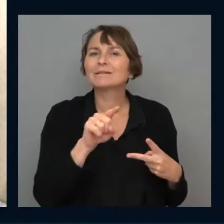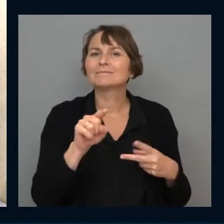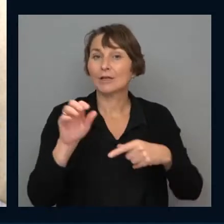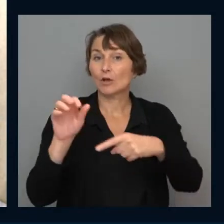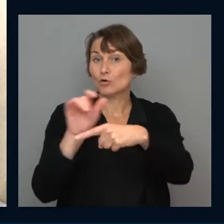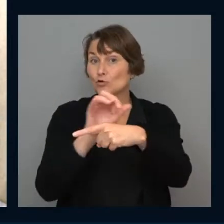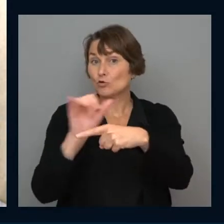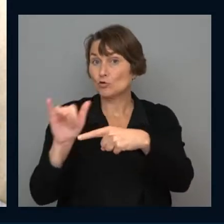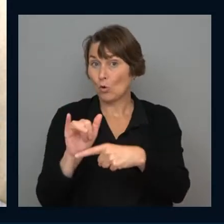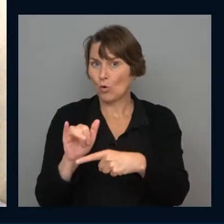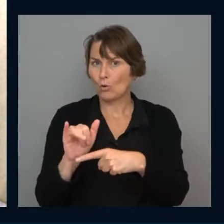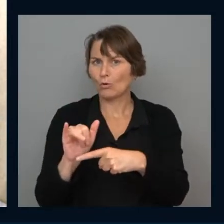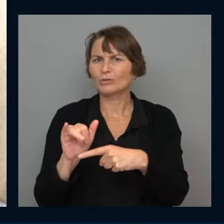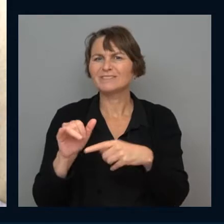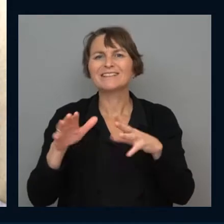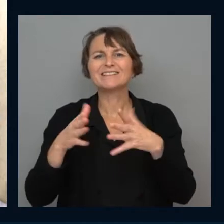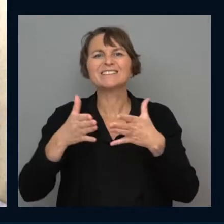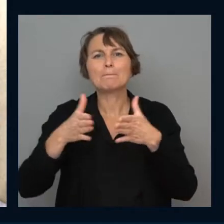GitHub?